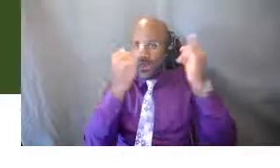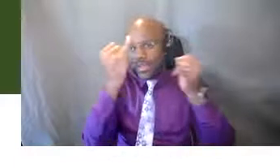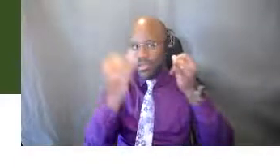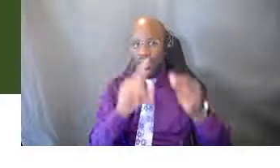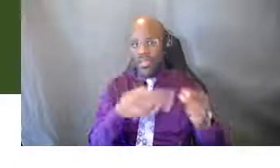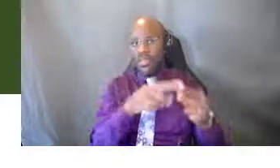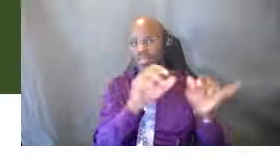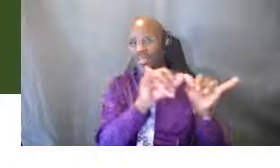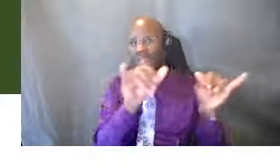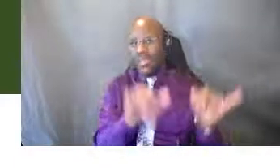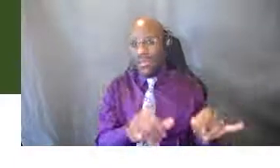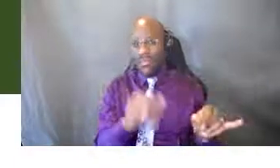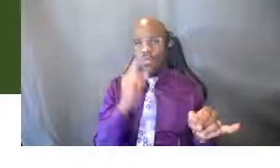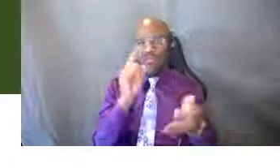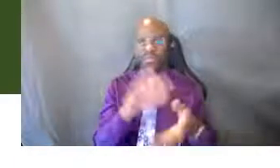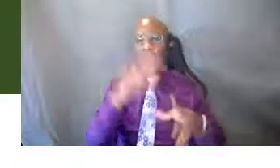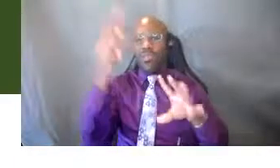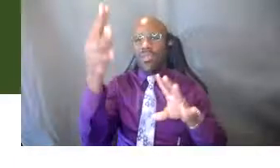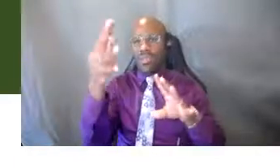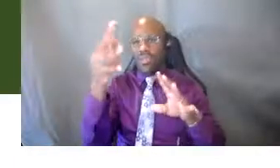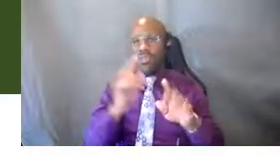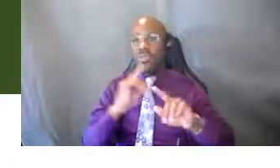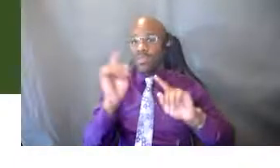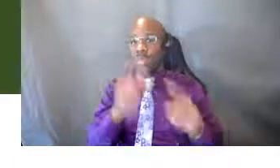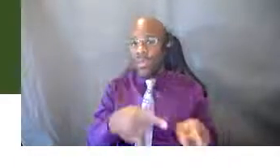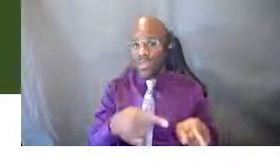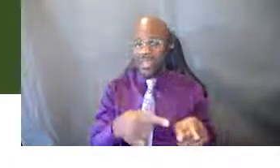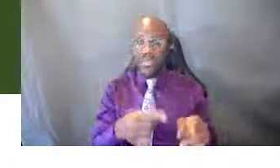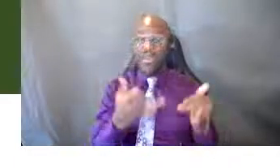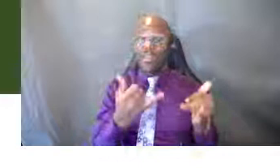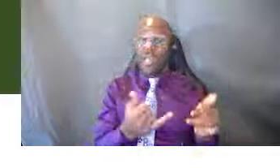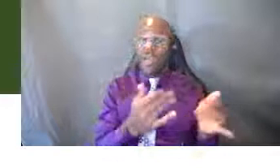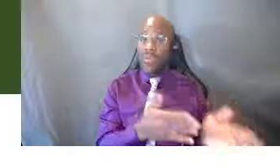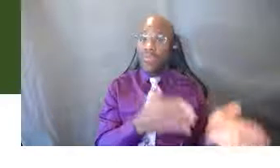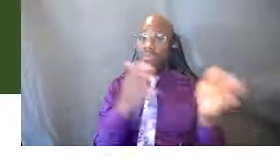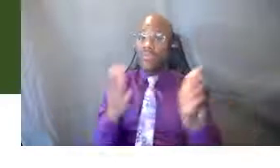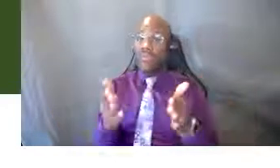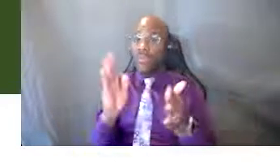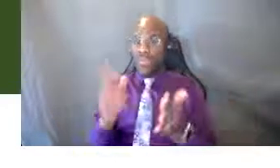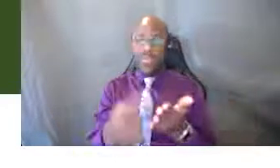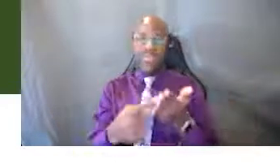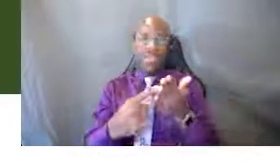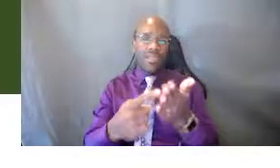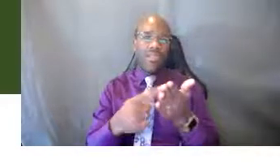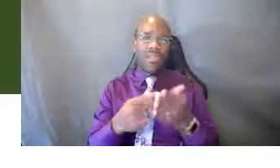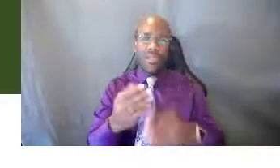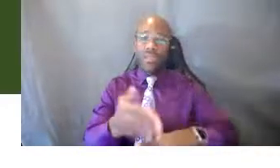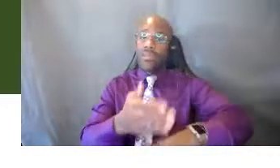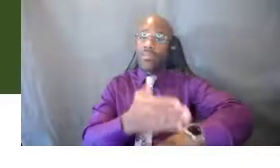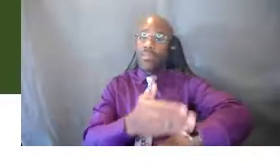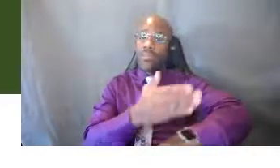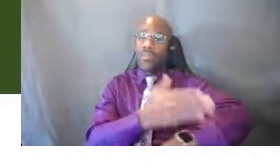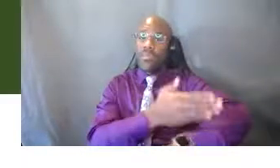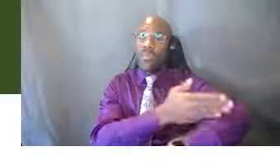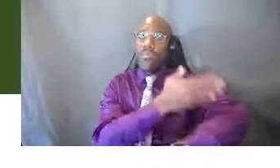made, and a couple of other states that are doing things a little bit better and have made